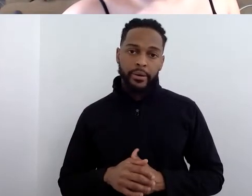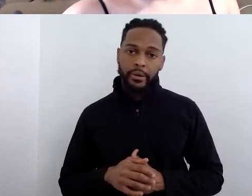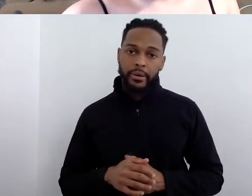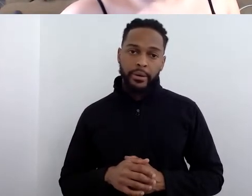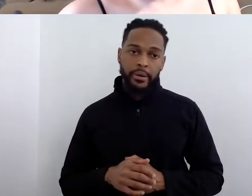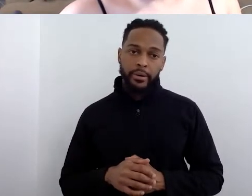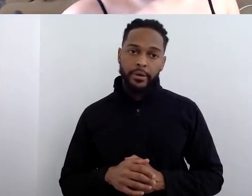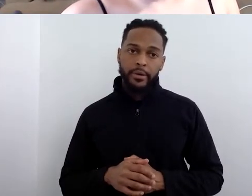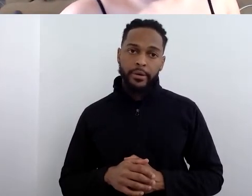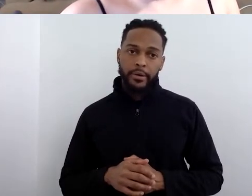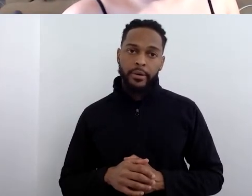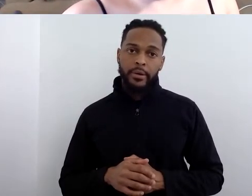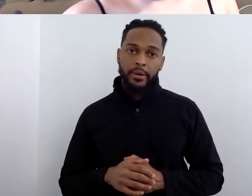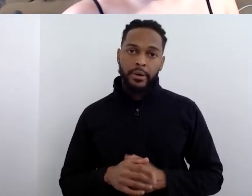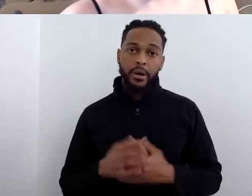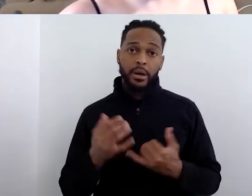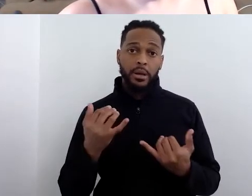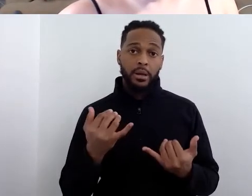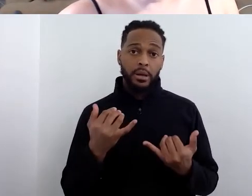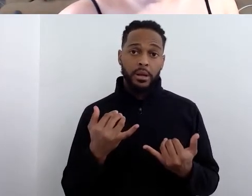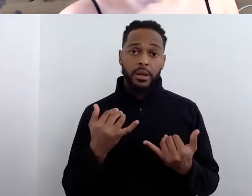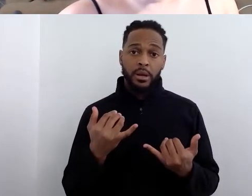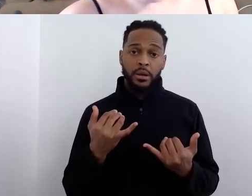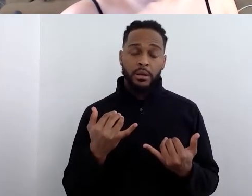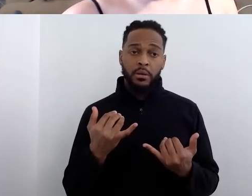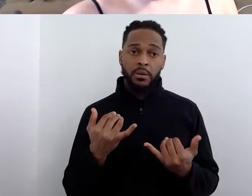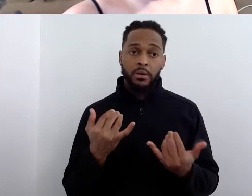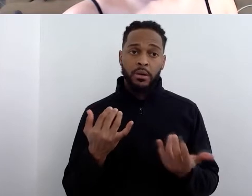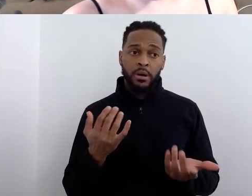my perspective as a doctor, I see you in the morning or I